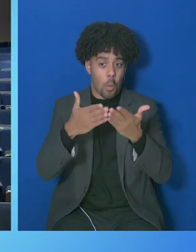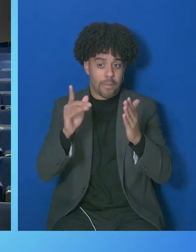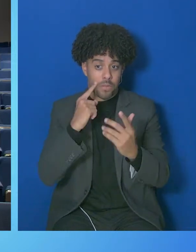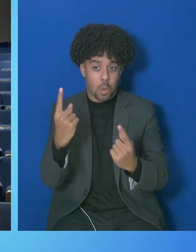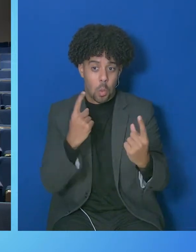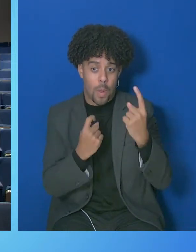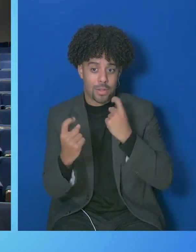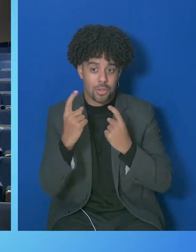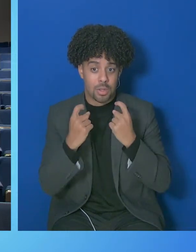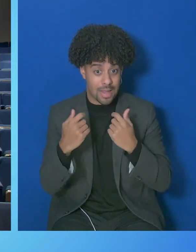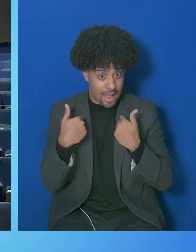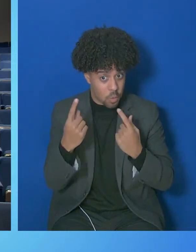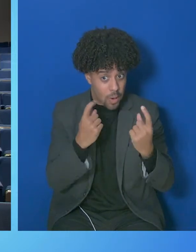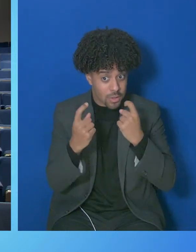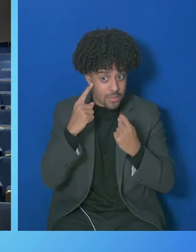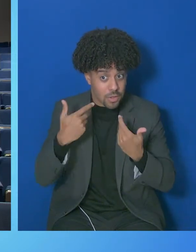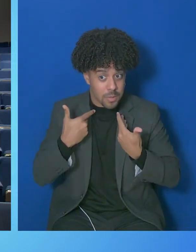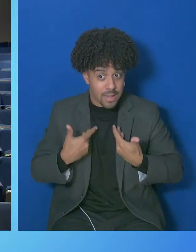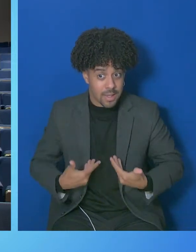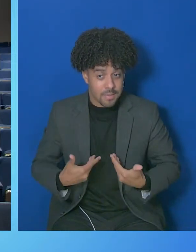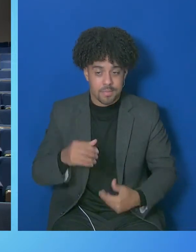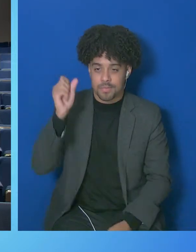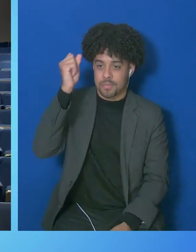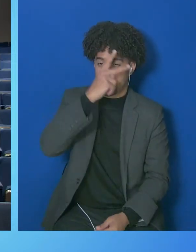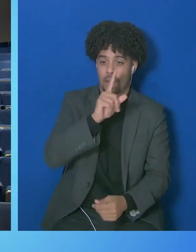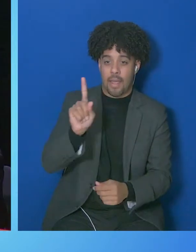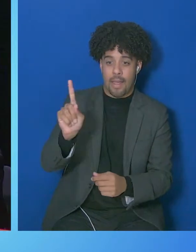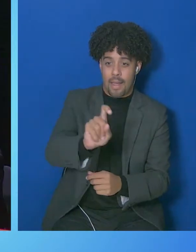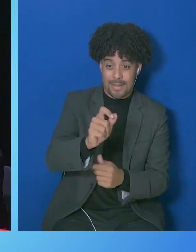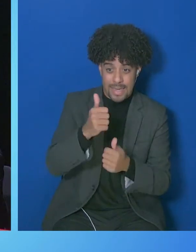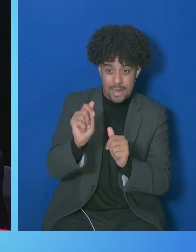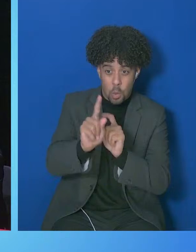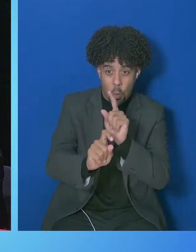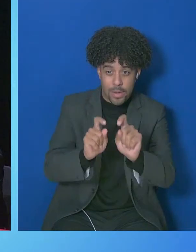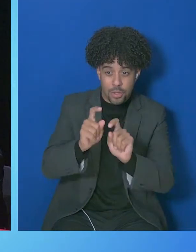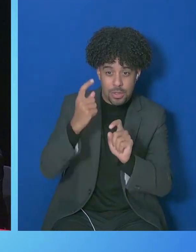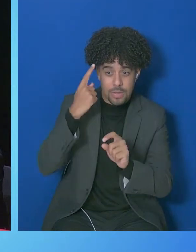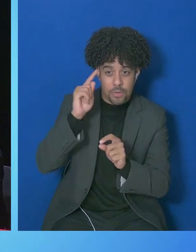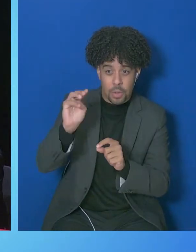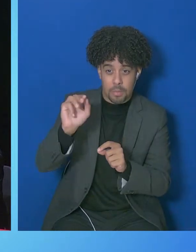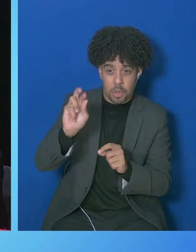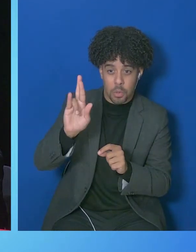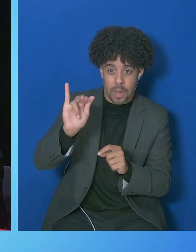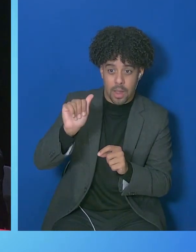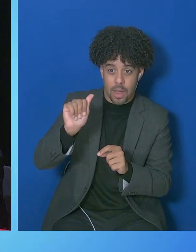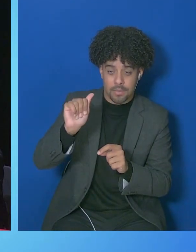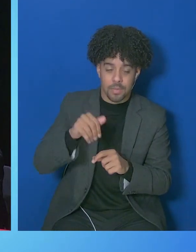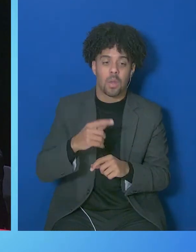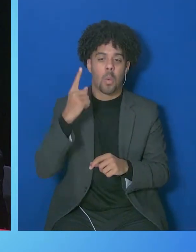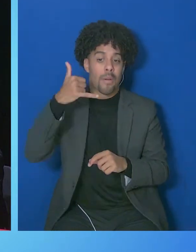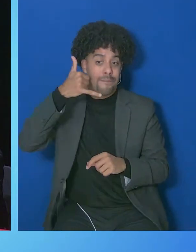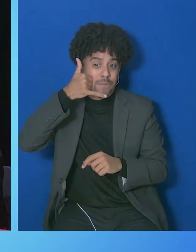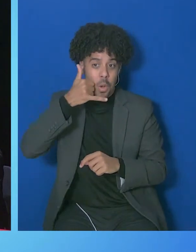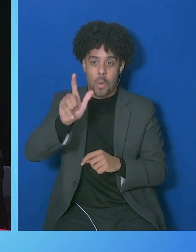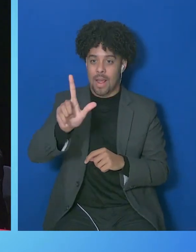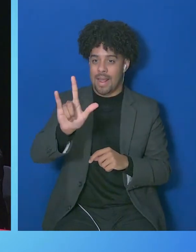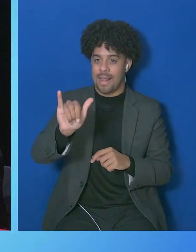Any questions for Maria? Yes, this is Lynn. Go ahead, Lynn.